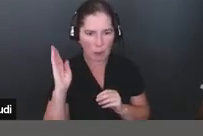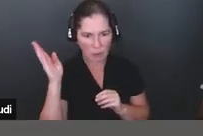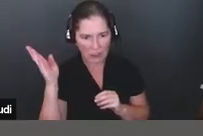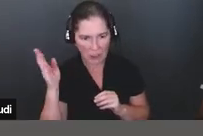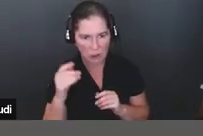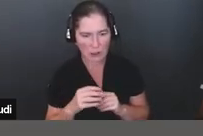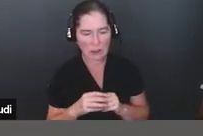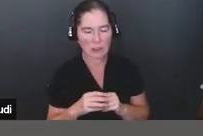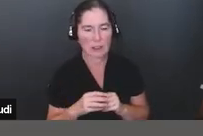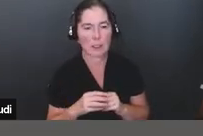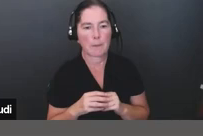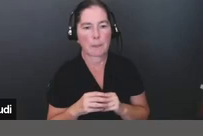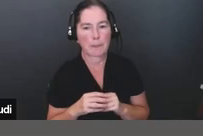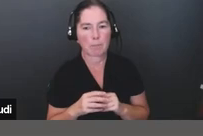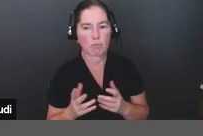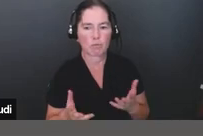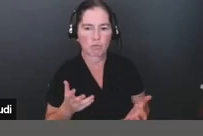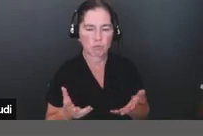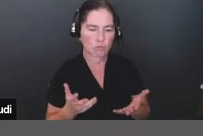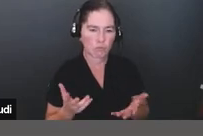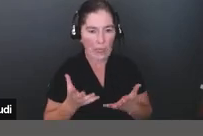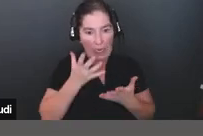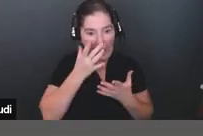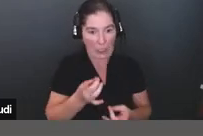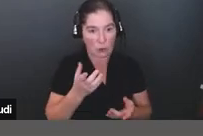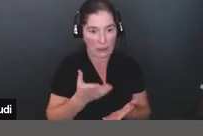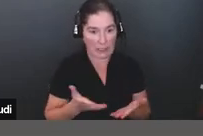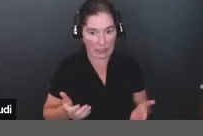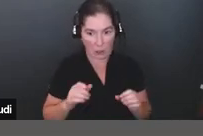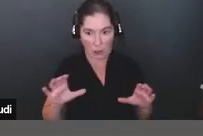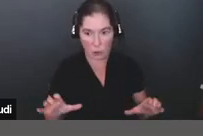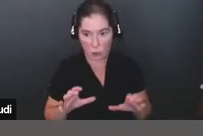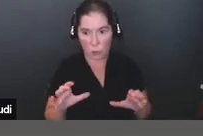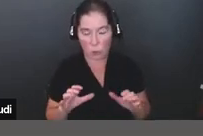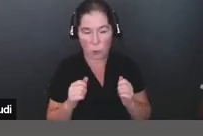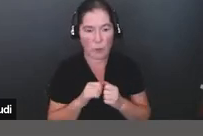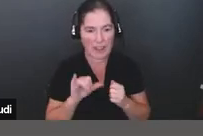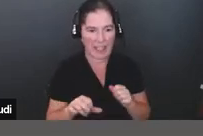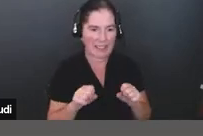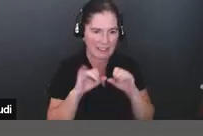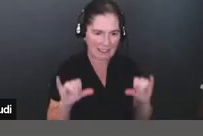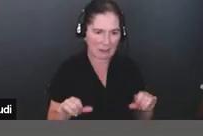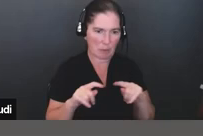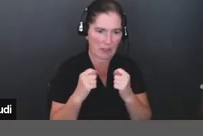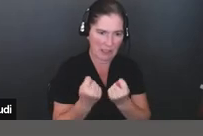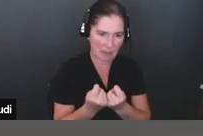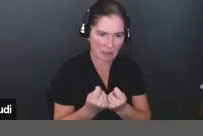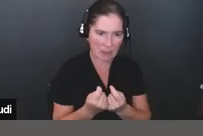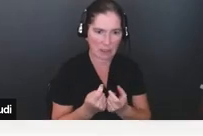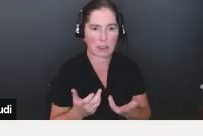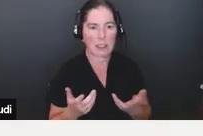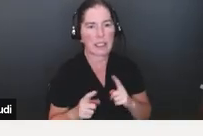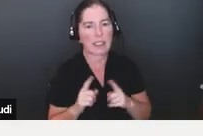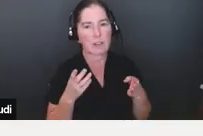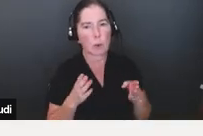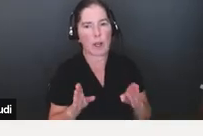And I'm finding that there's interesting things that you can do within the system of Teams and a lot of ways to get